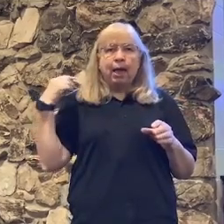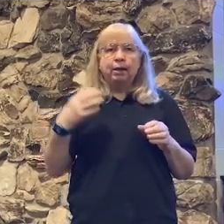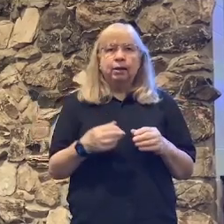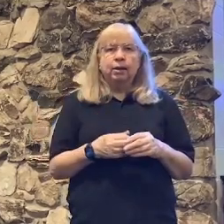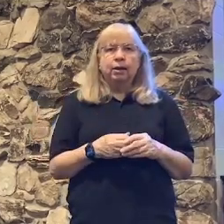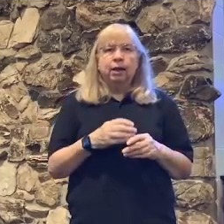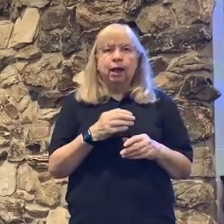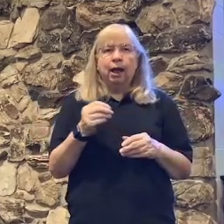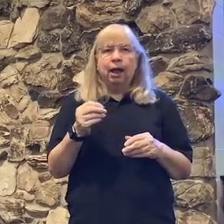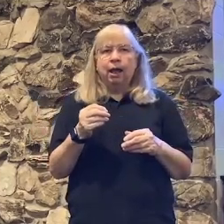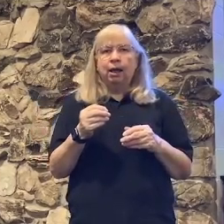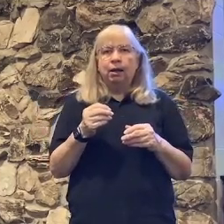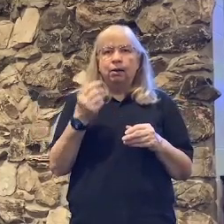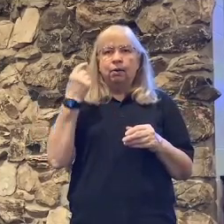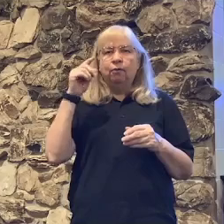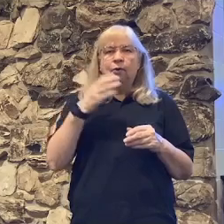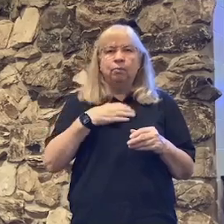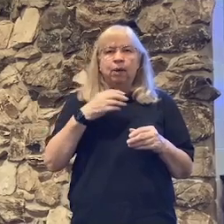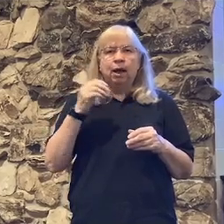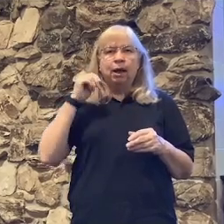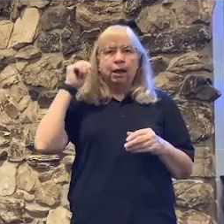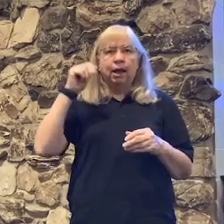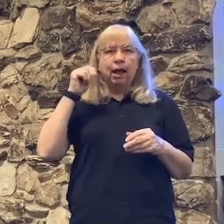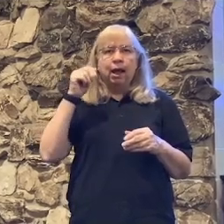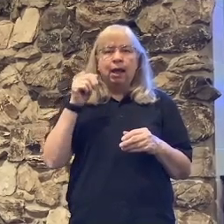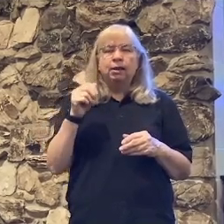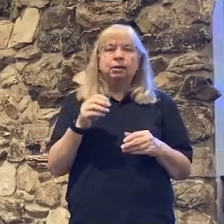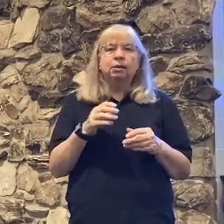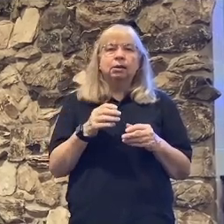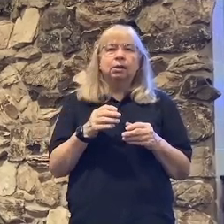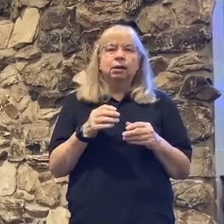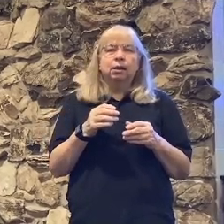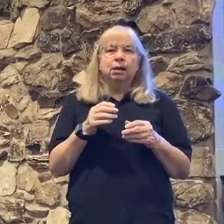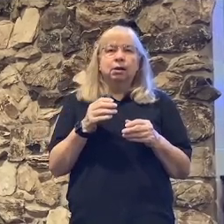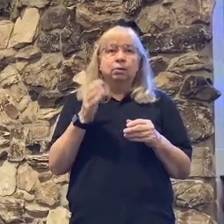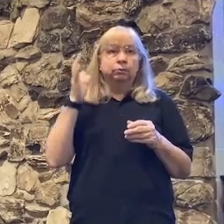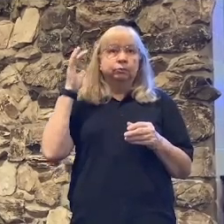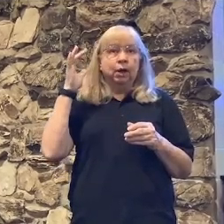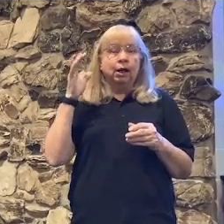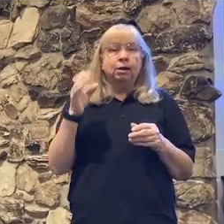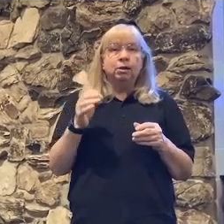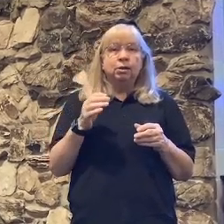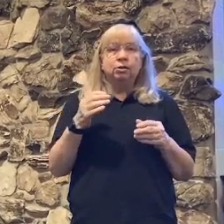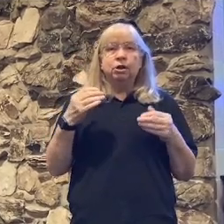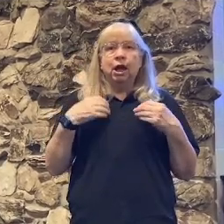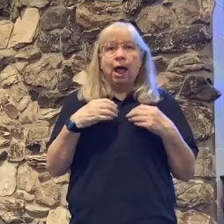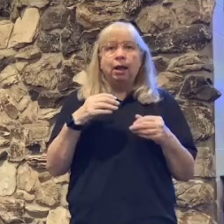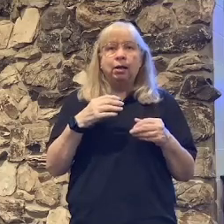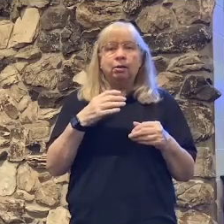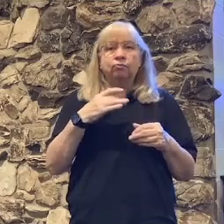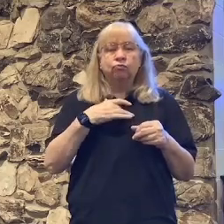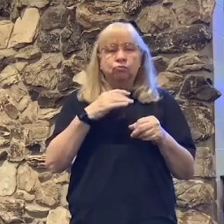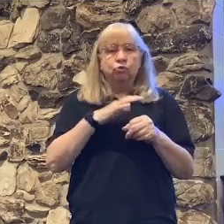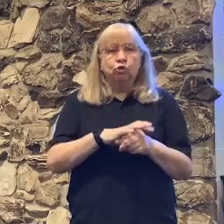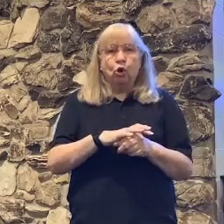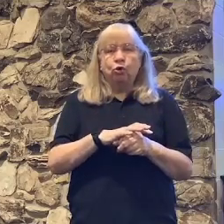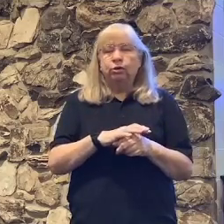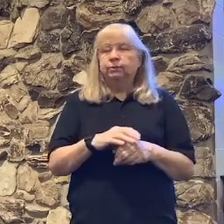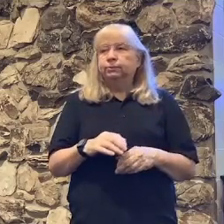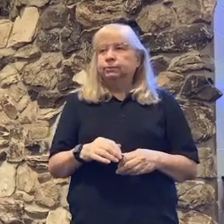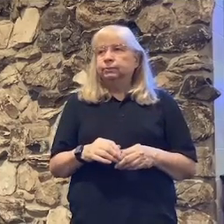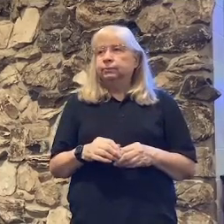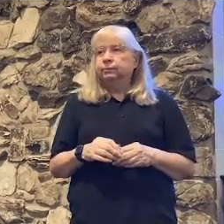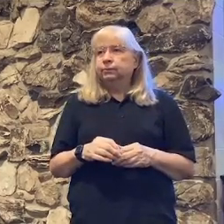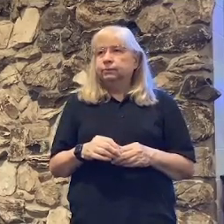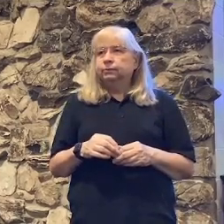back. And for my Aunt Marilyn because she had a stroke. Okay, we'll pray for your